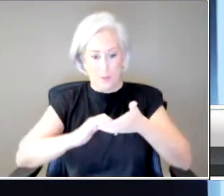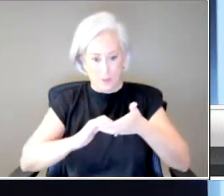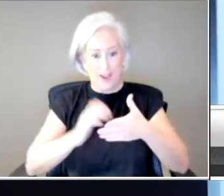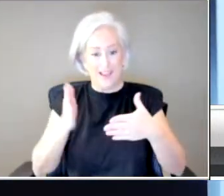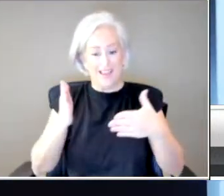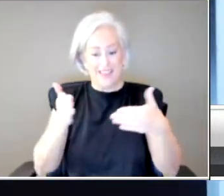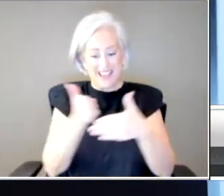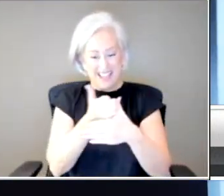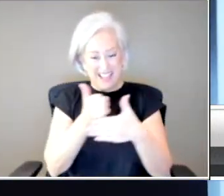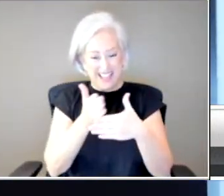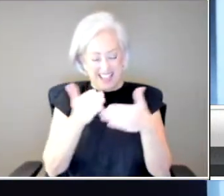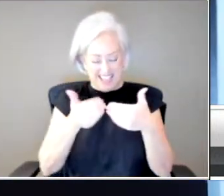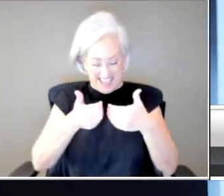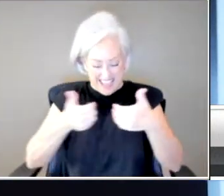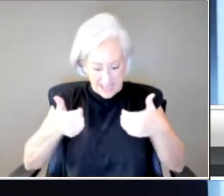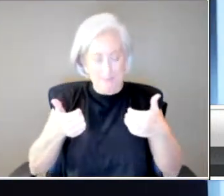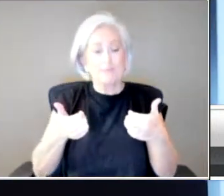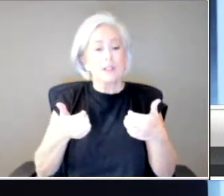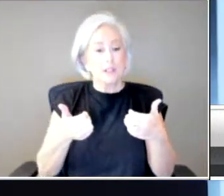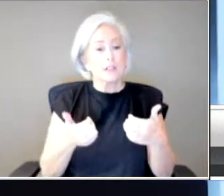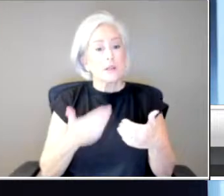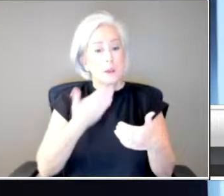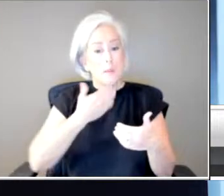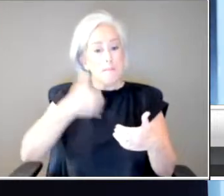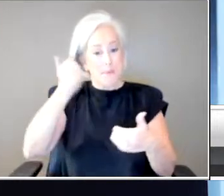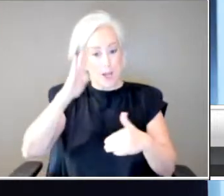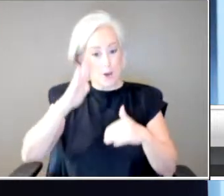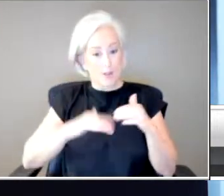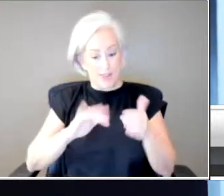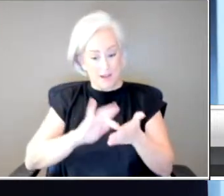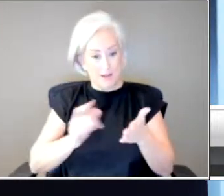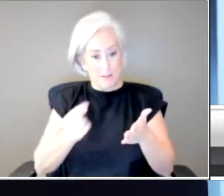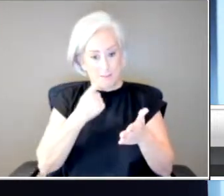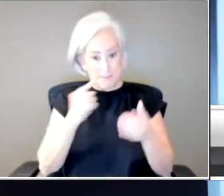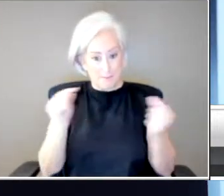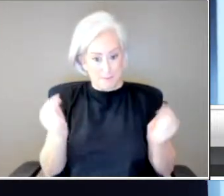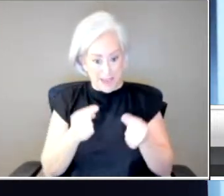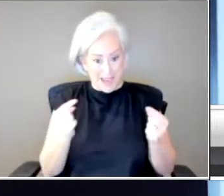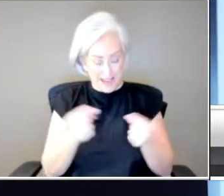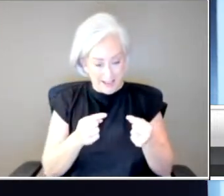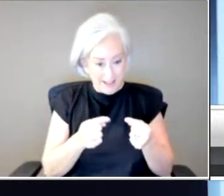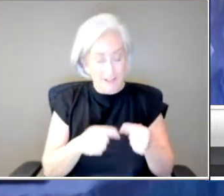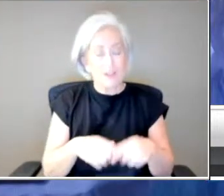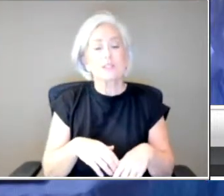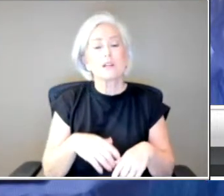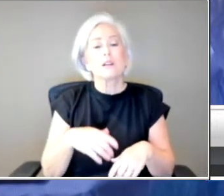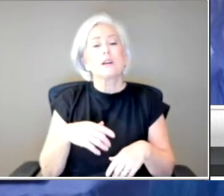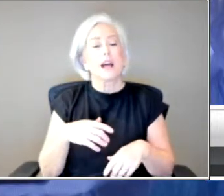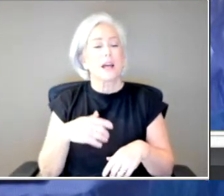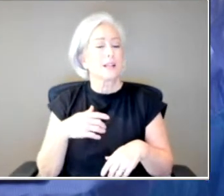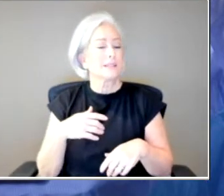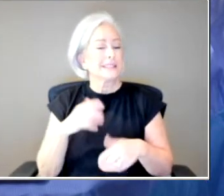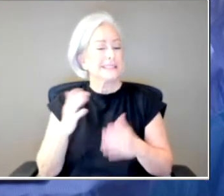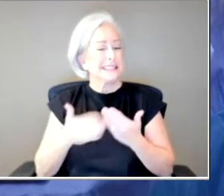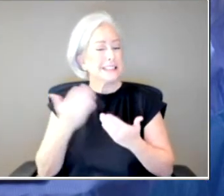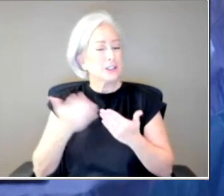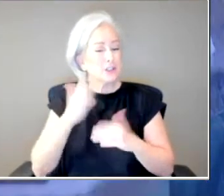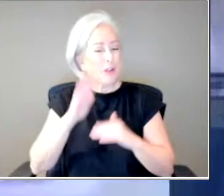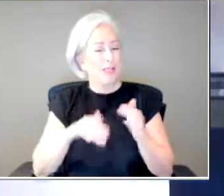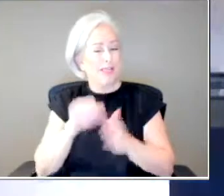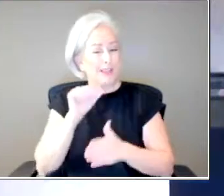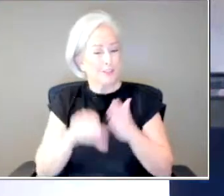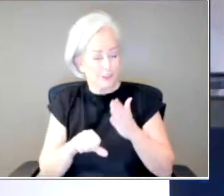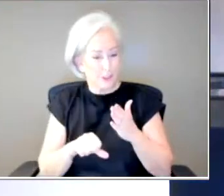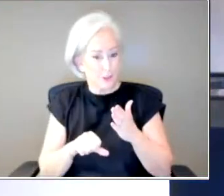painkillers, but not as drastic as surgery. And it promises to let patients go home the very same day as their procedure. We